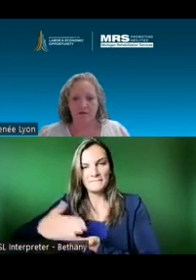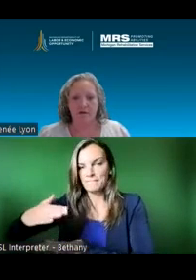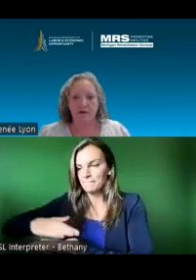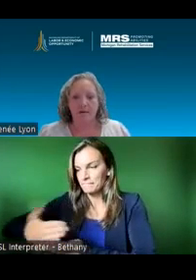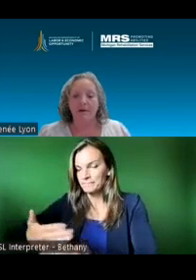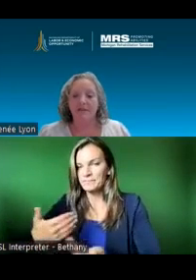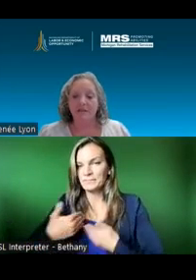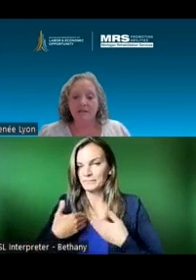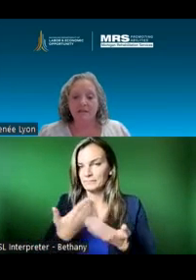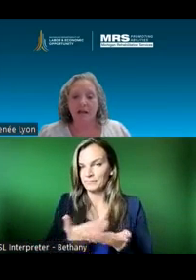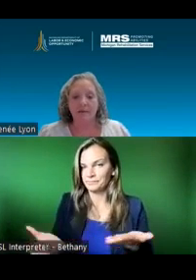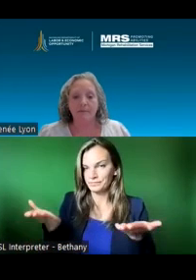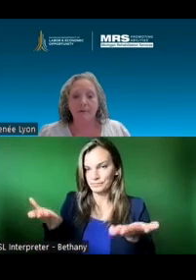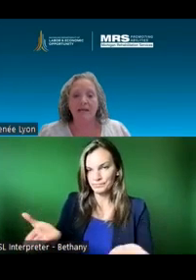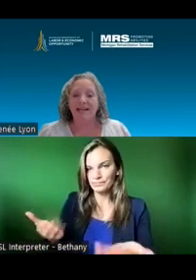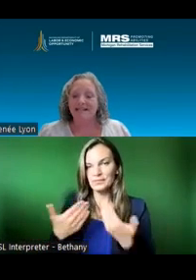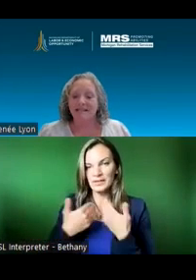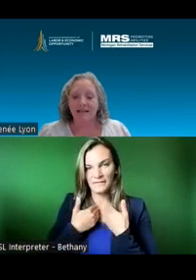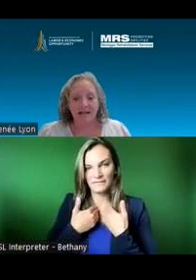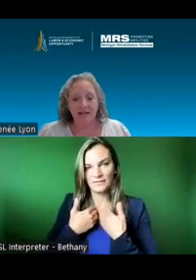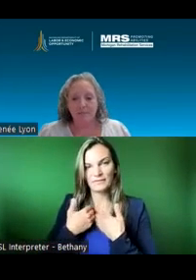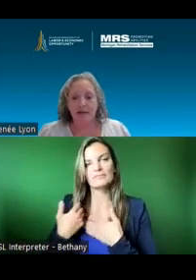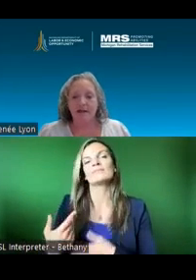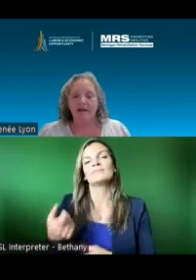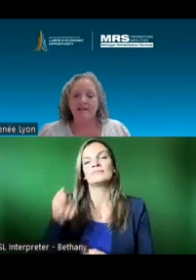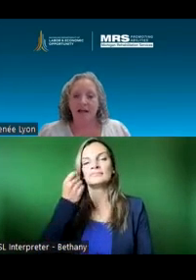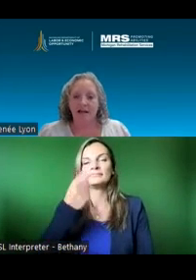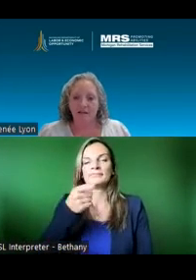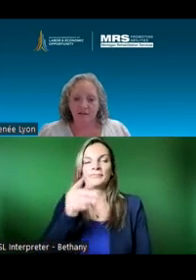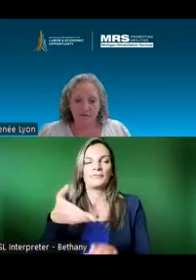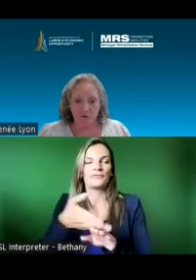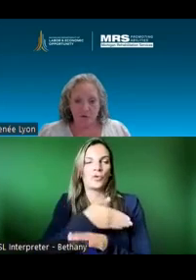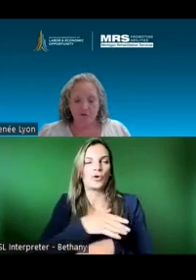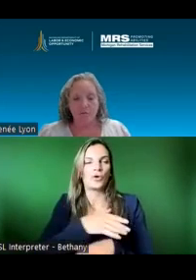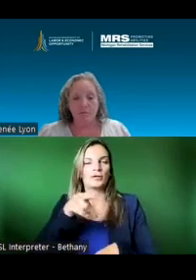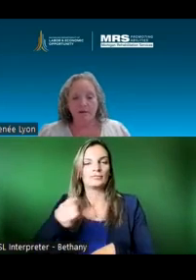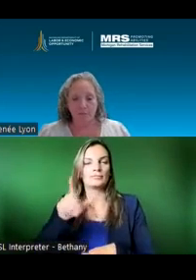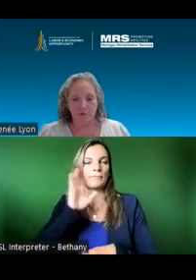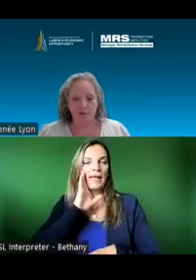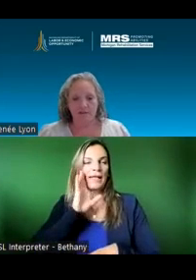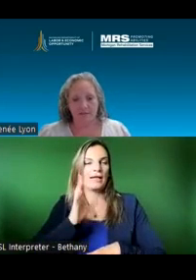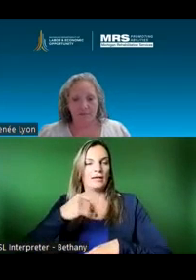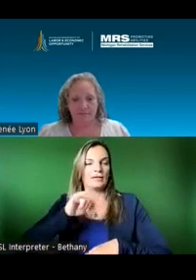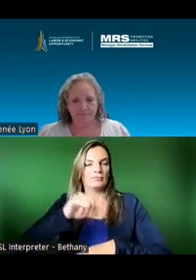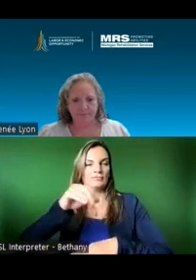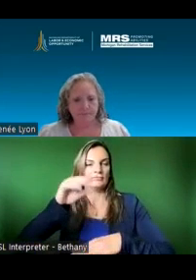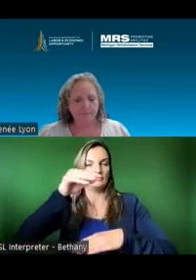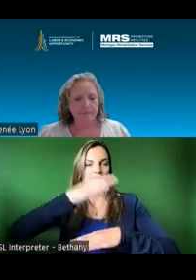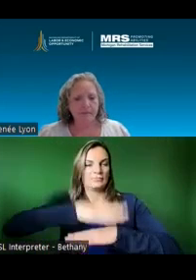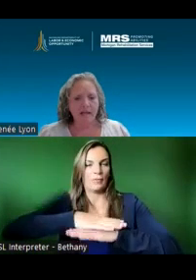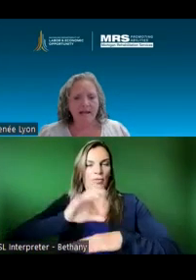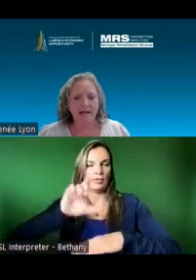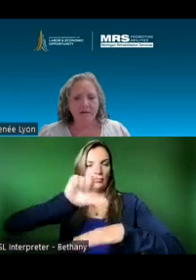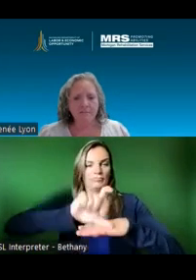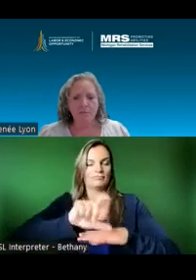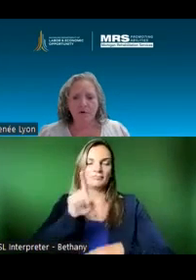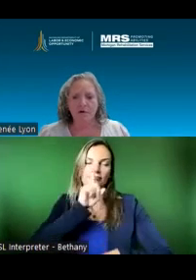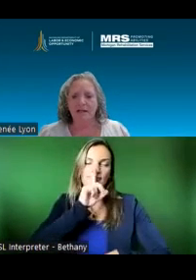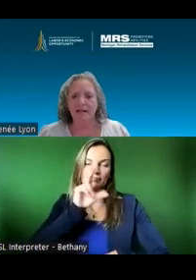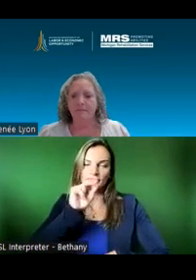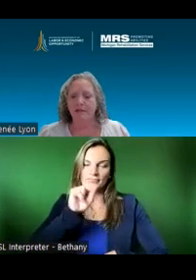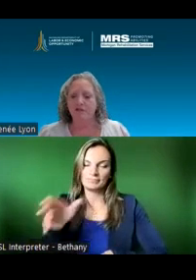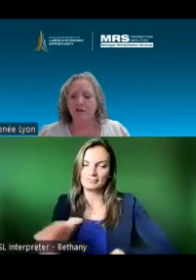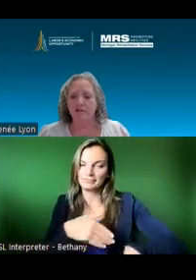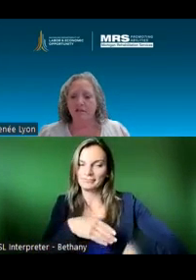surface. But this time, it's not on a bed, it's on the floor, so much more stable. An ironing